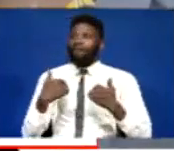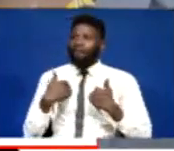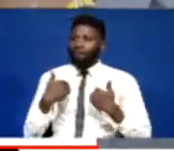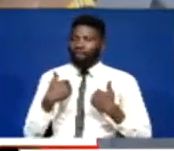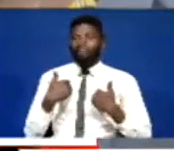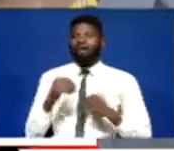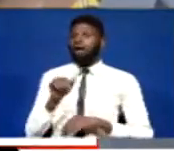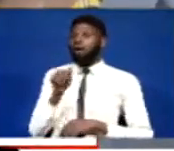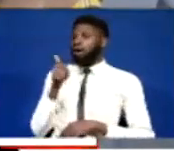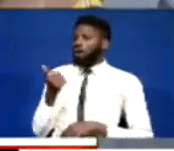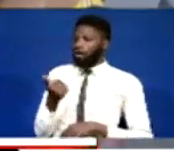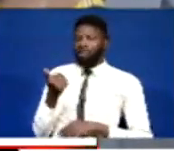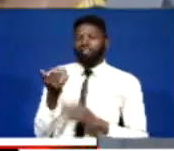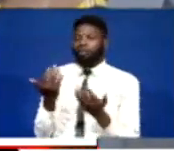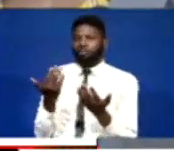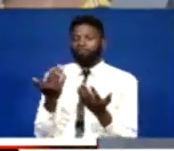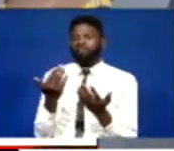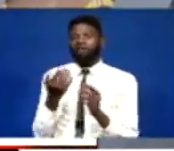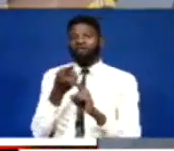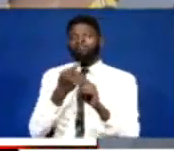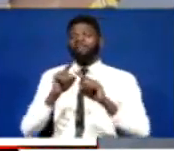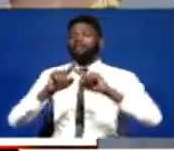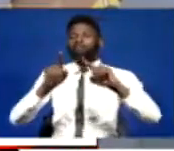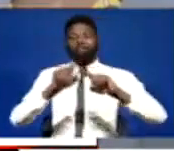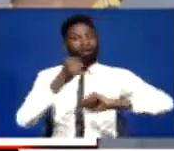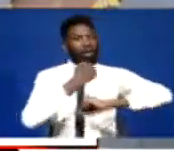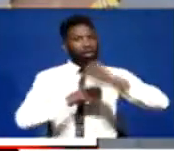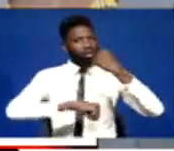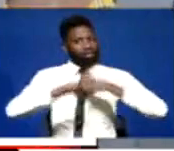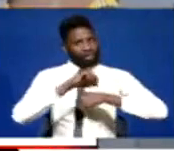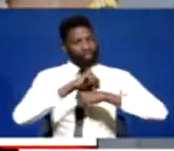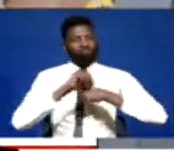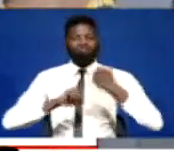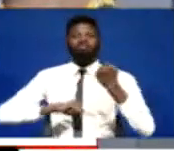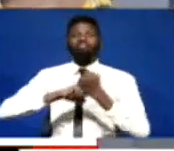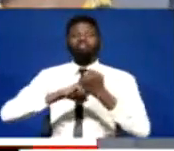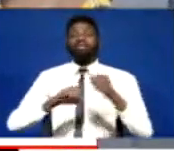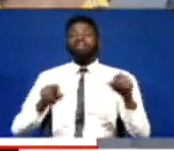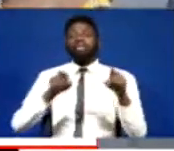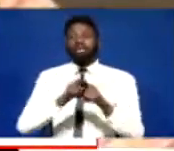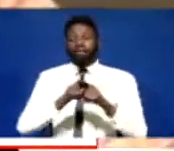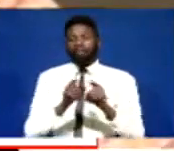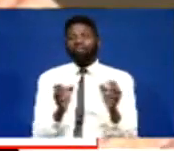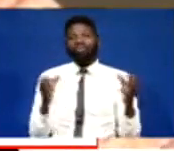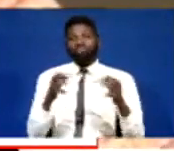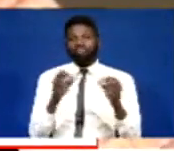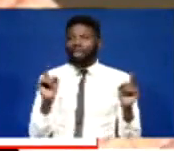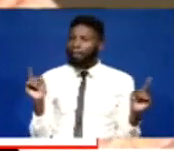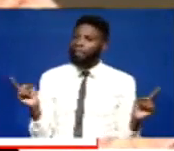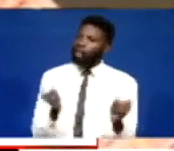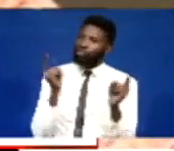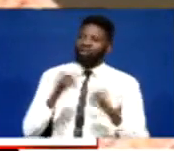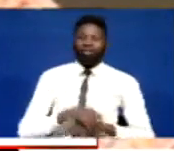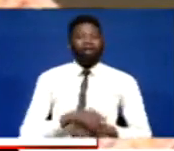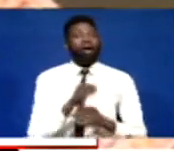outcome from other activities to complement the pastoralism. The ambassador signed